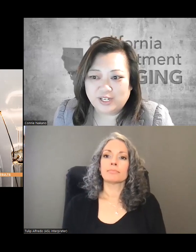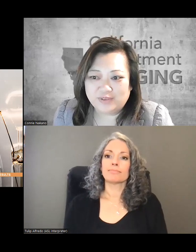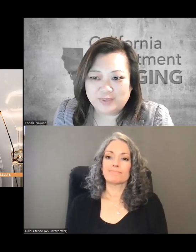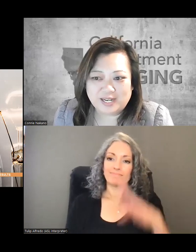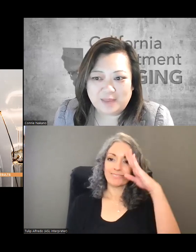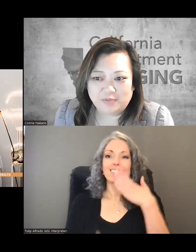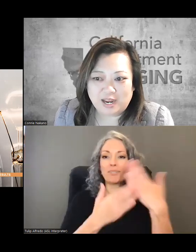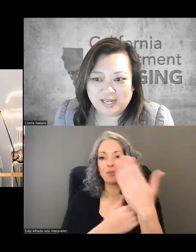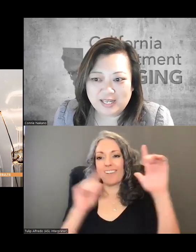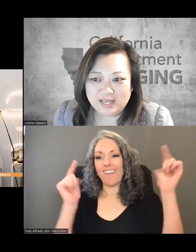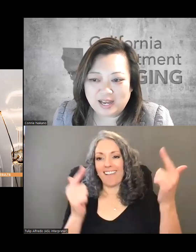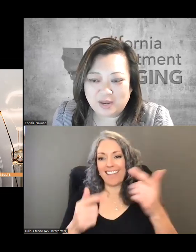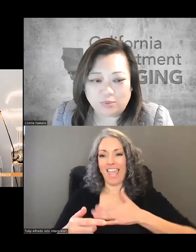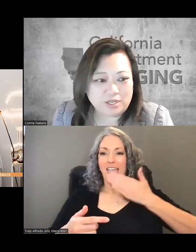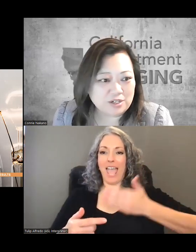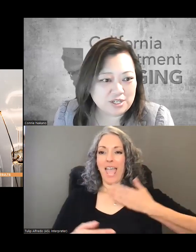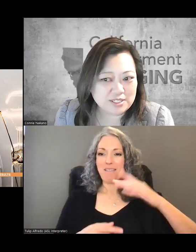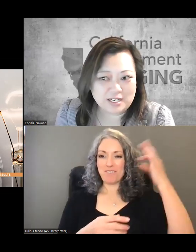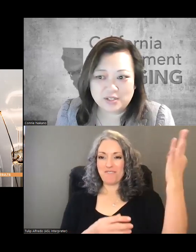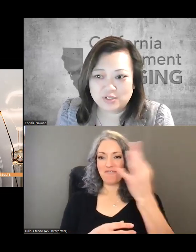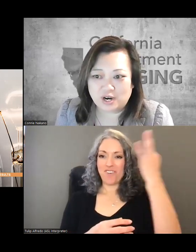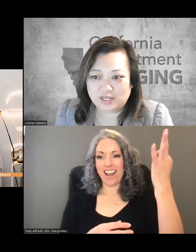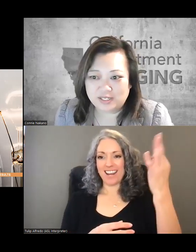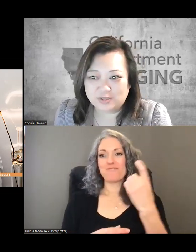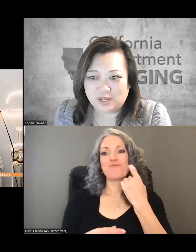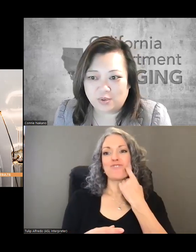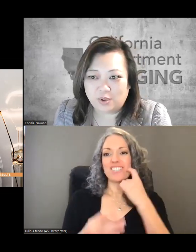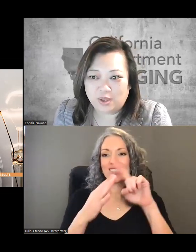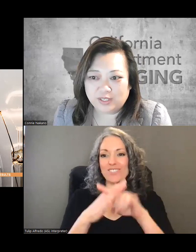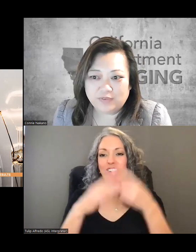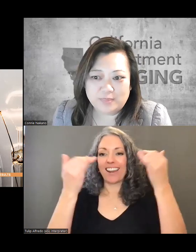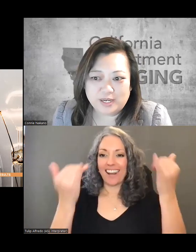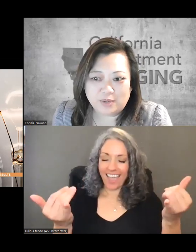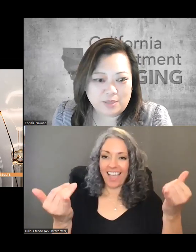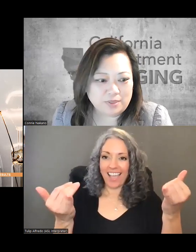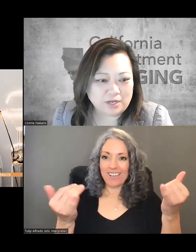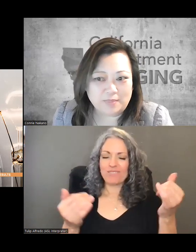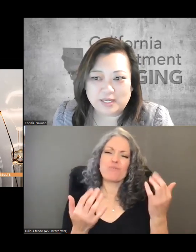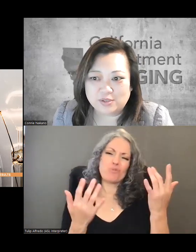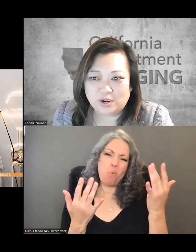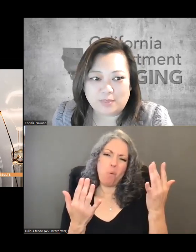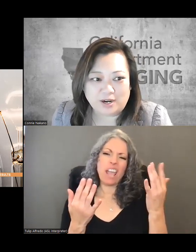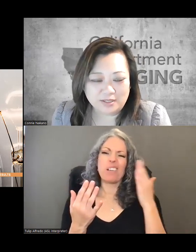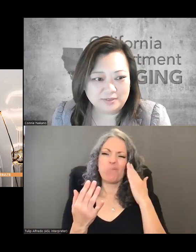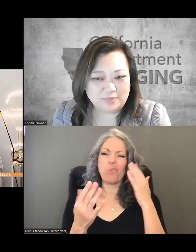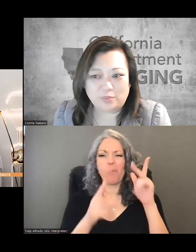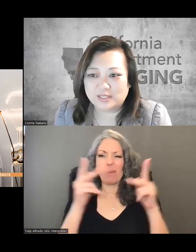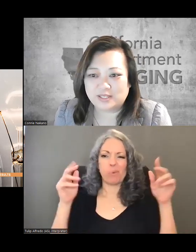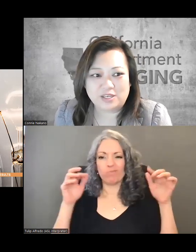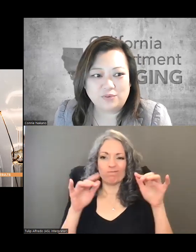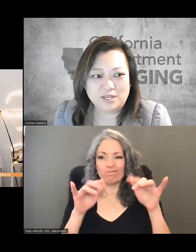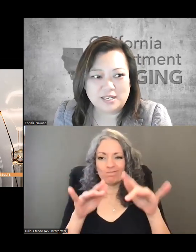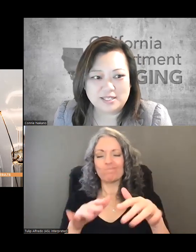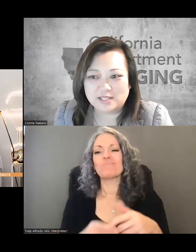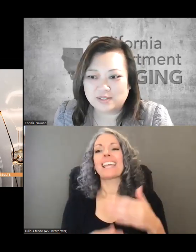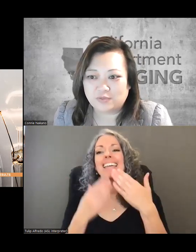Hi, good morning, everyone, and happy Friday. We are just getting started, so I'll give it a minute while people are coming into our webinar. We want to